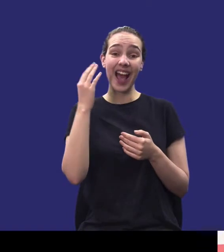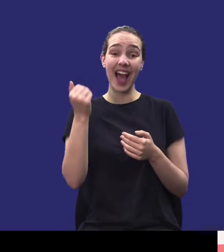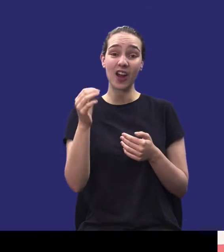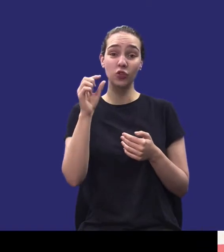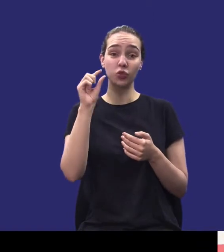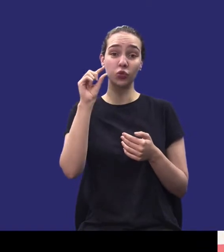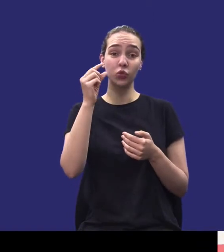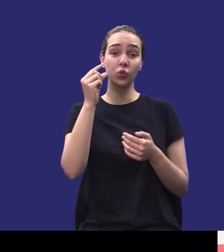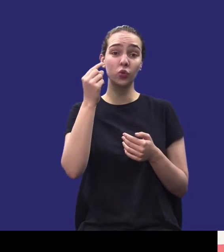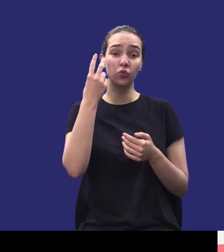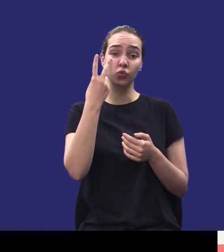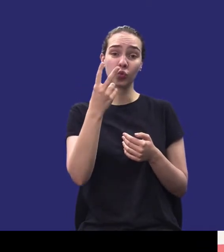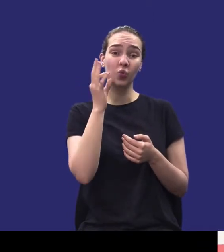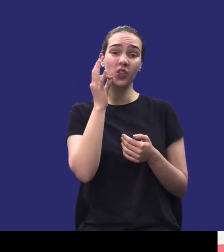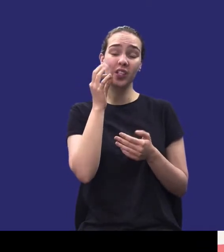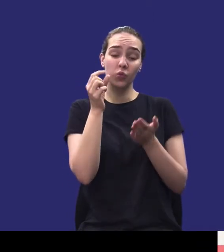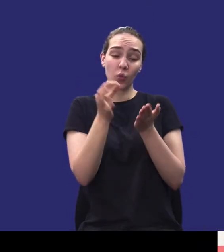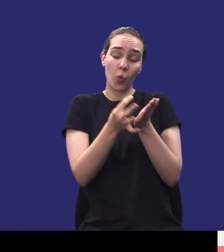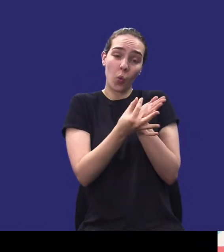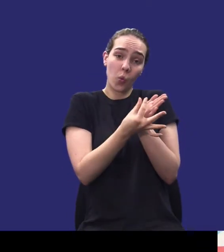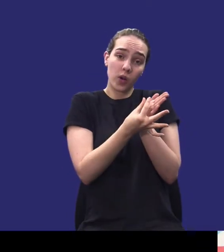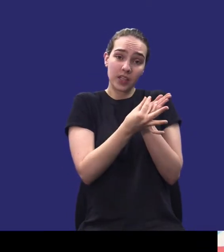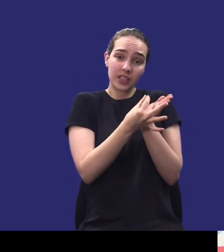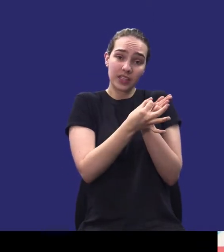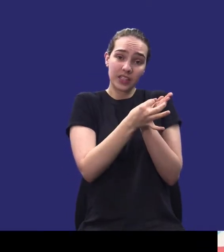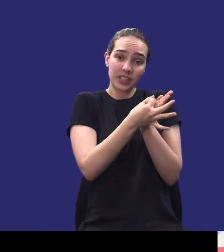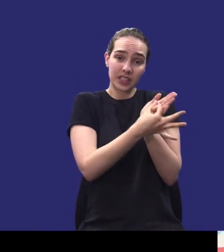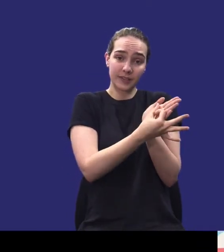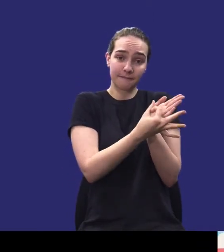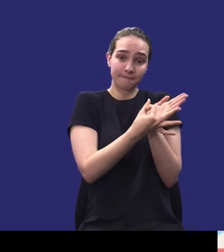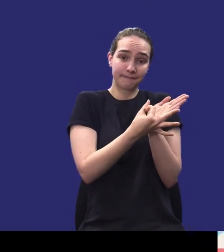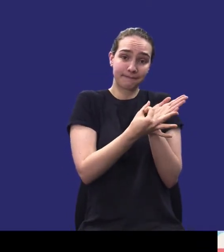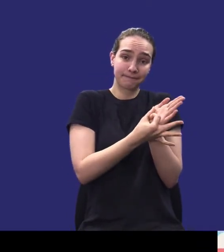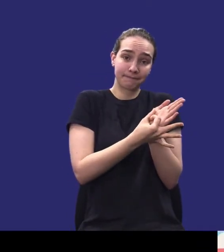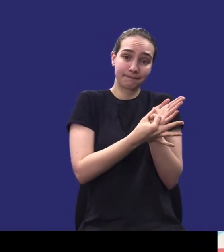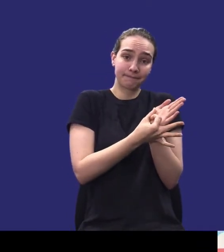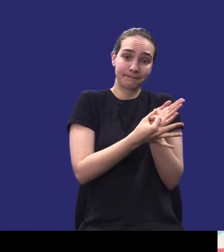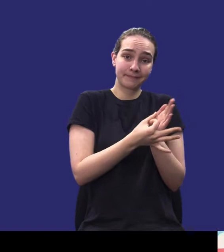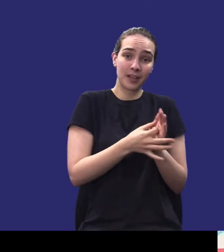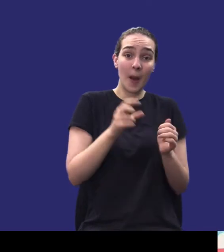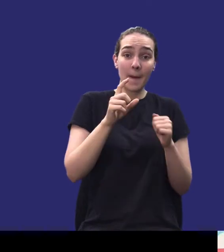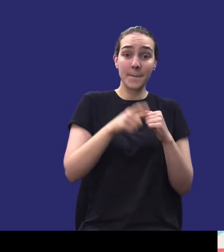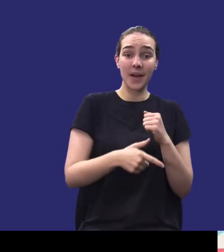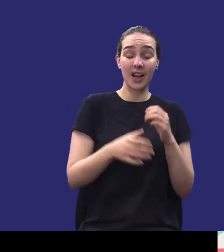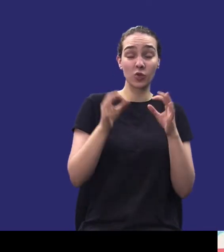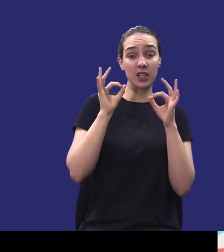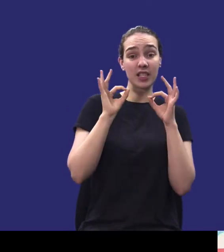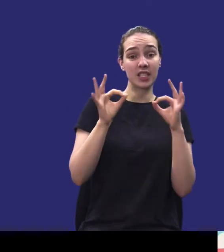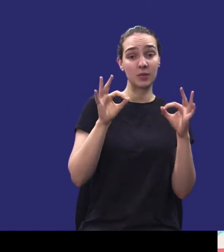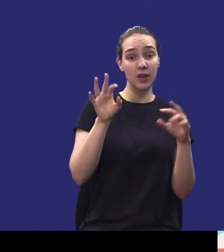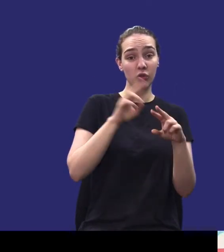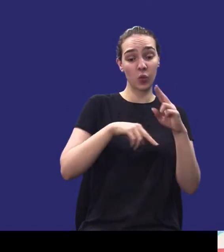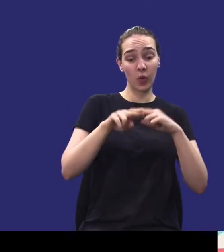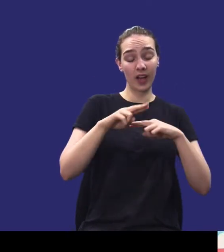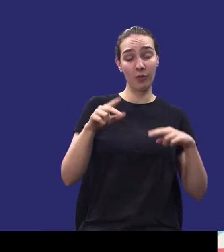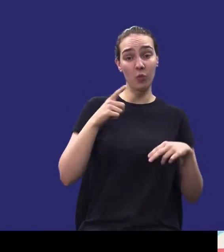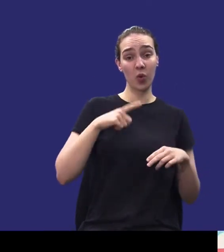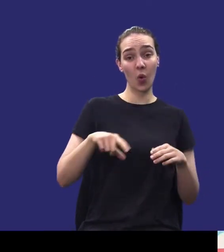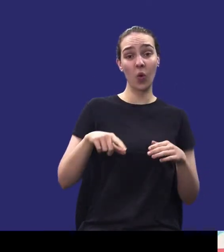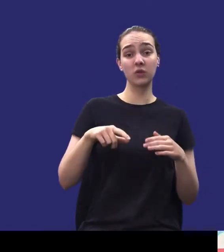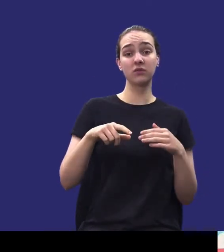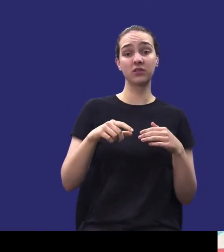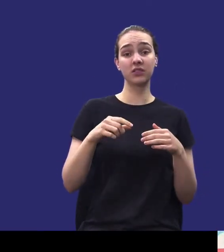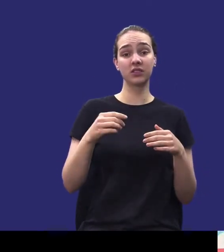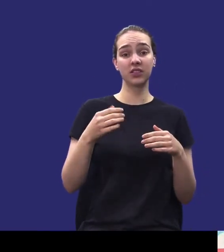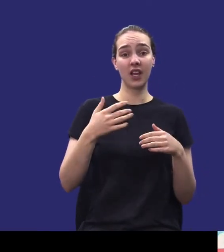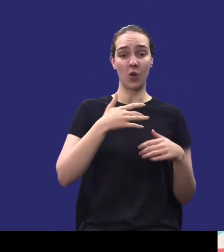very small coins, didn't she? Not very many stories, not very many coins. But it was a special gift because it was precious to her and it showed